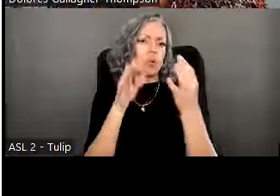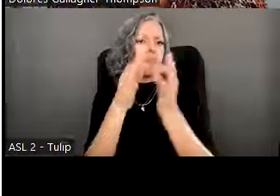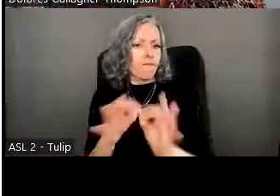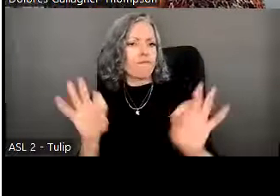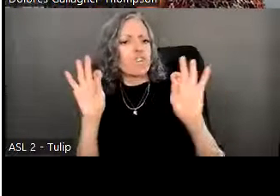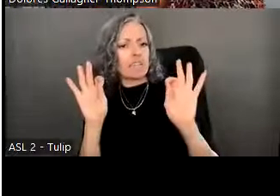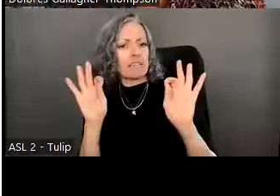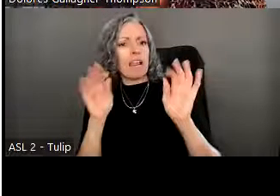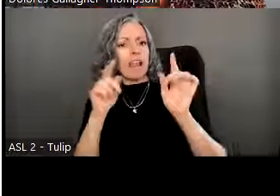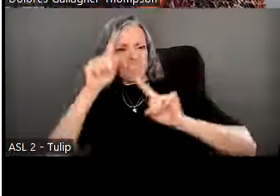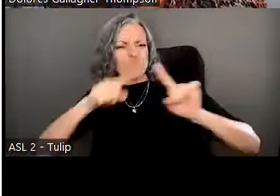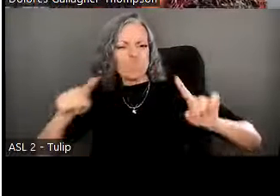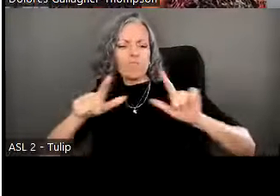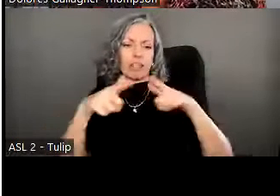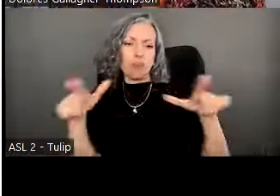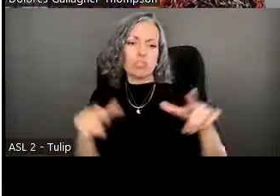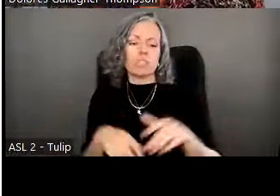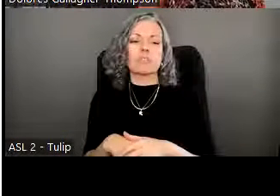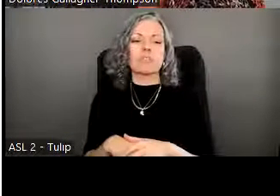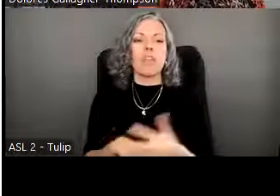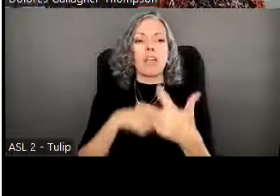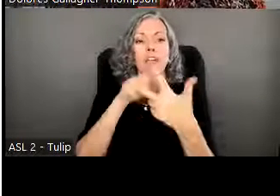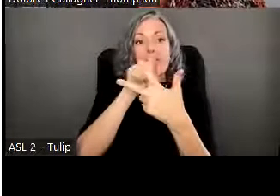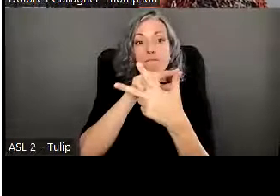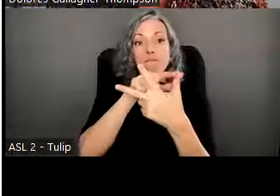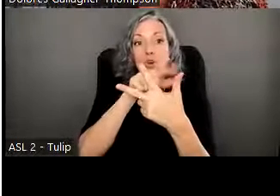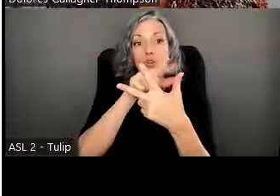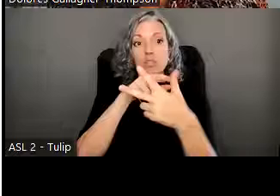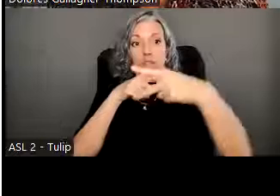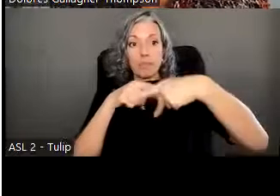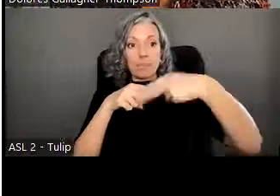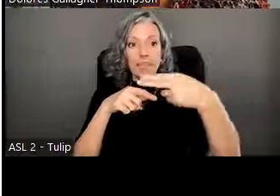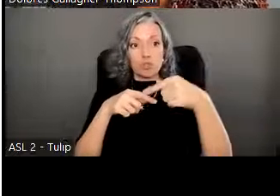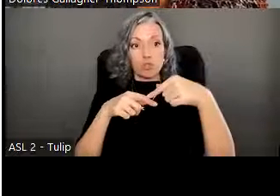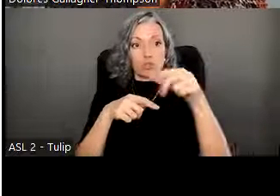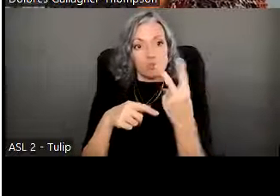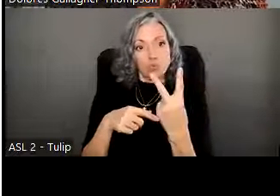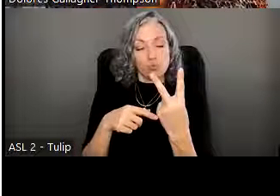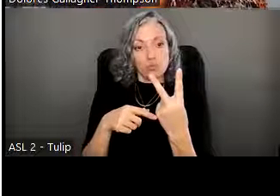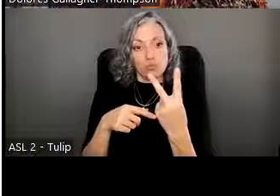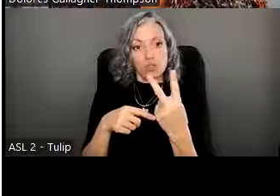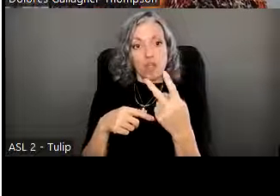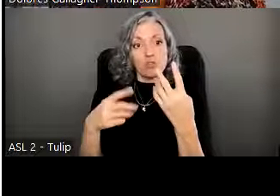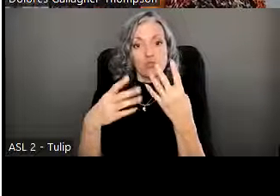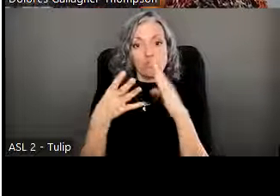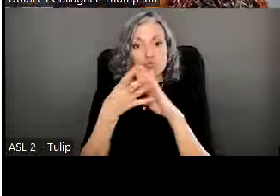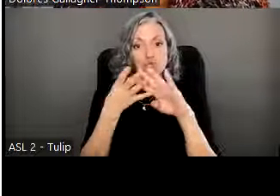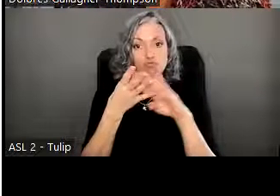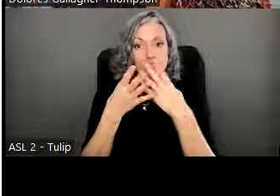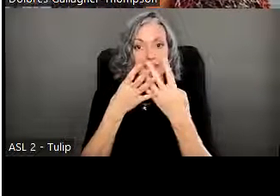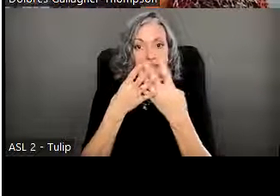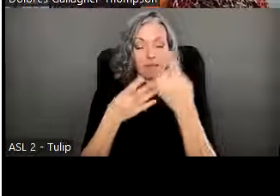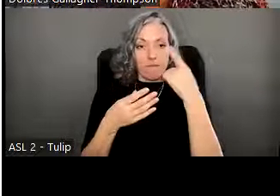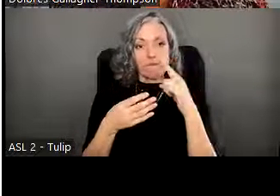they are in multiple languages. The first is the PHQ-2, which is a screen for depression. If the person